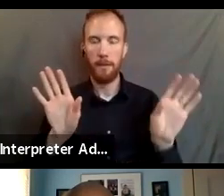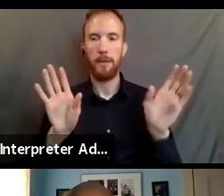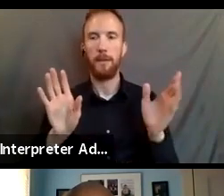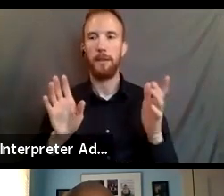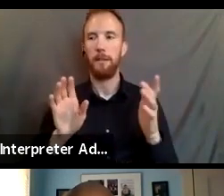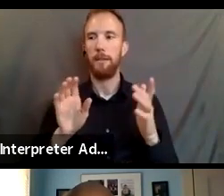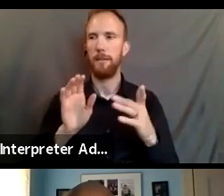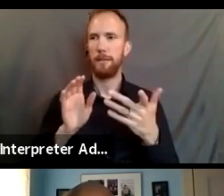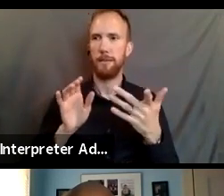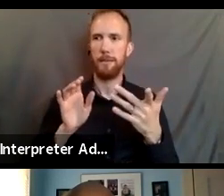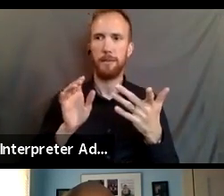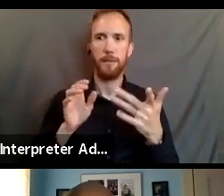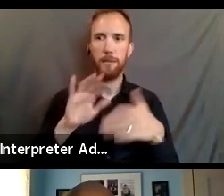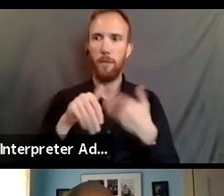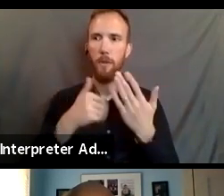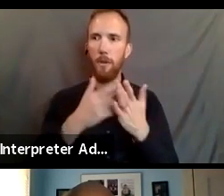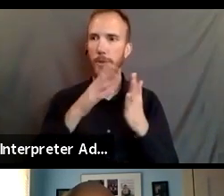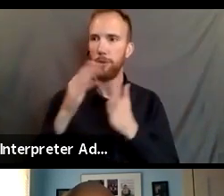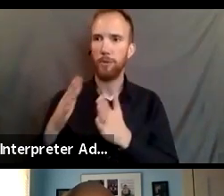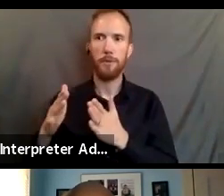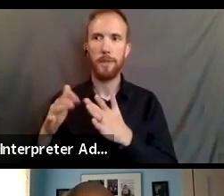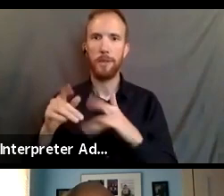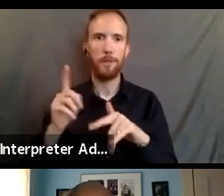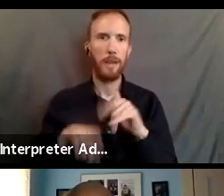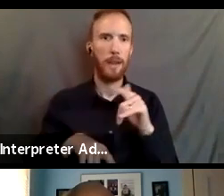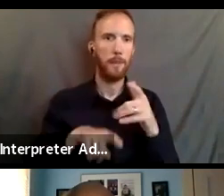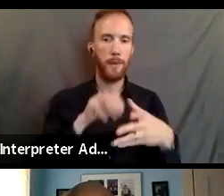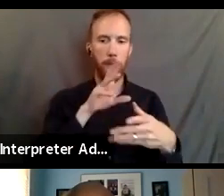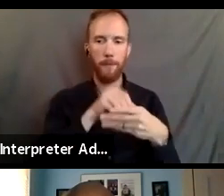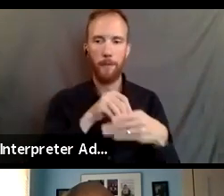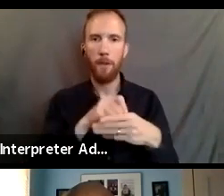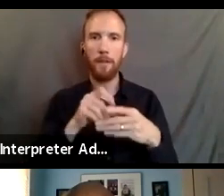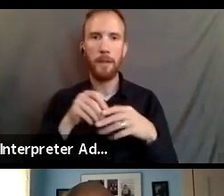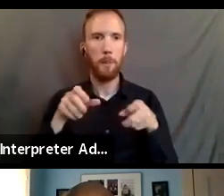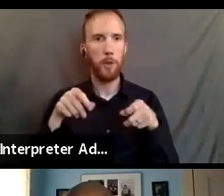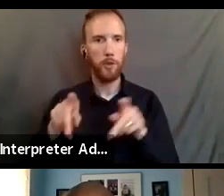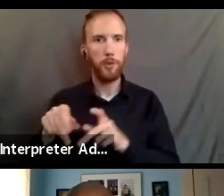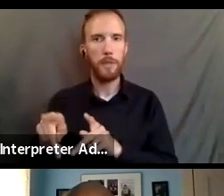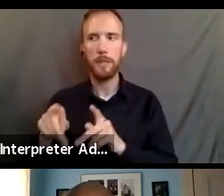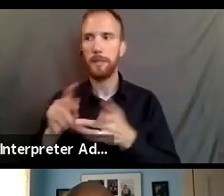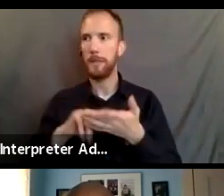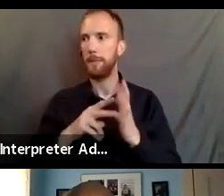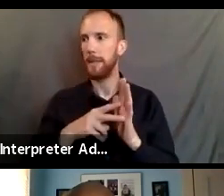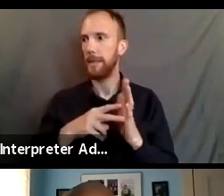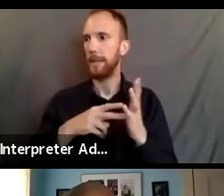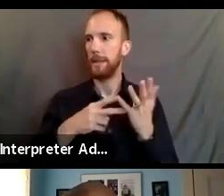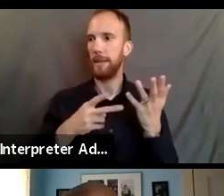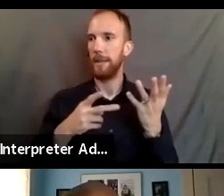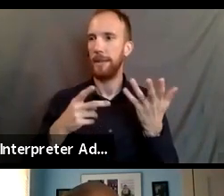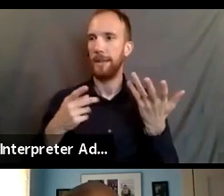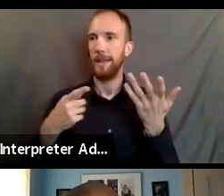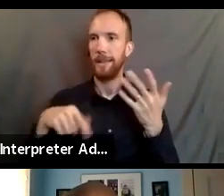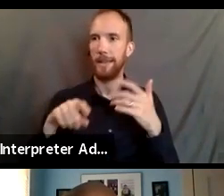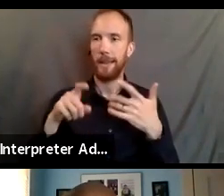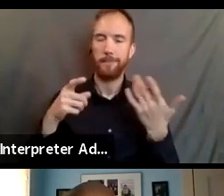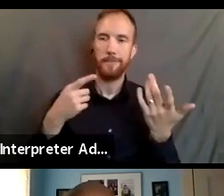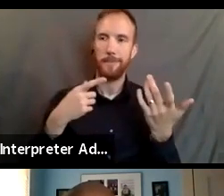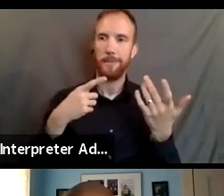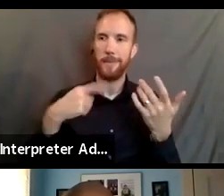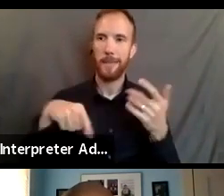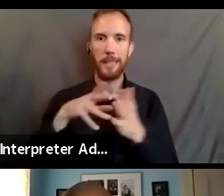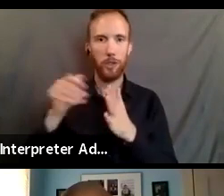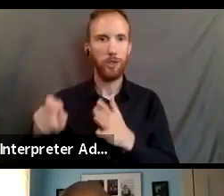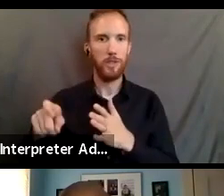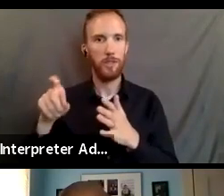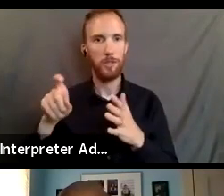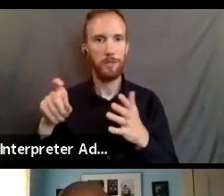participate in these opportunities students should not have to experience this type of hardship to be able to access access this year